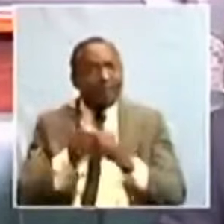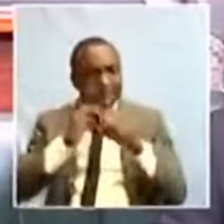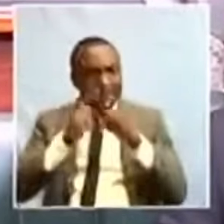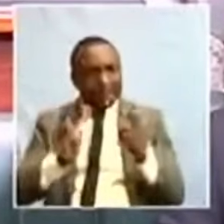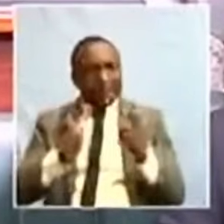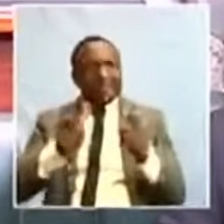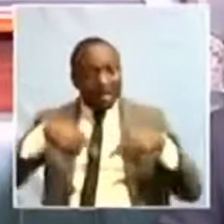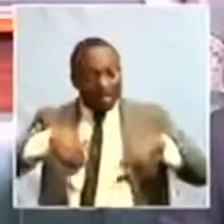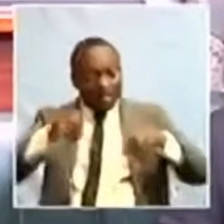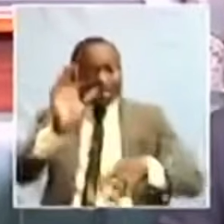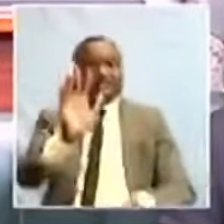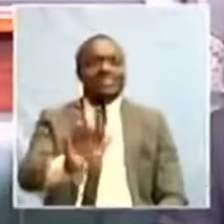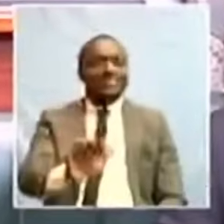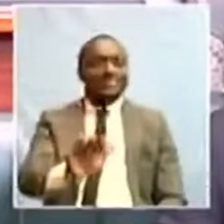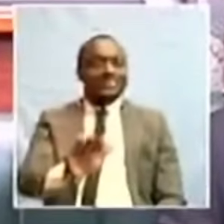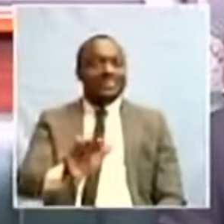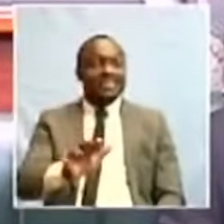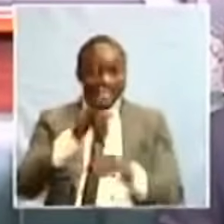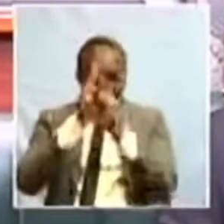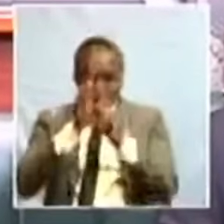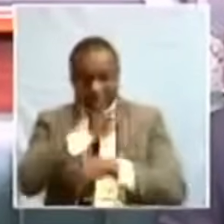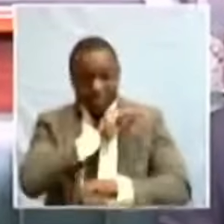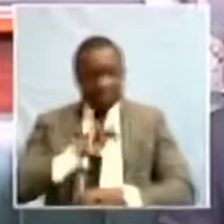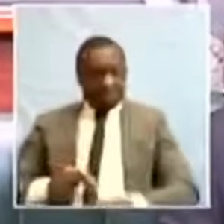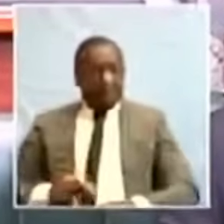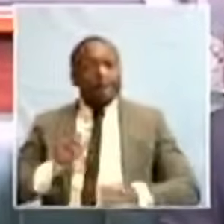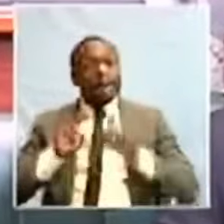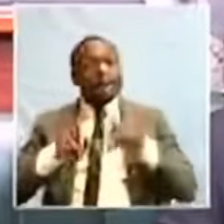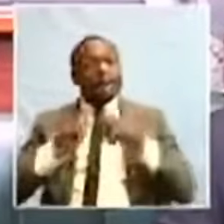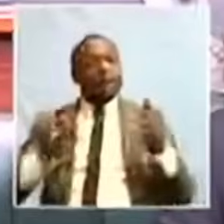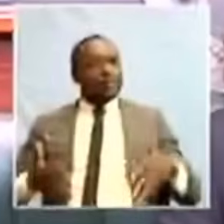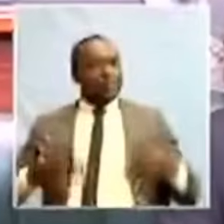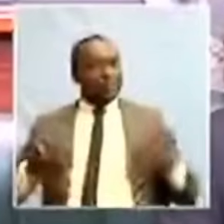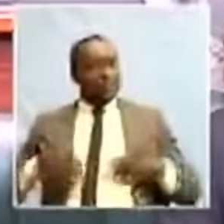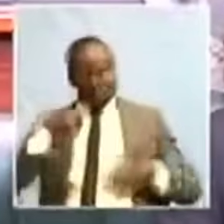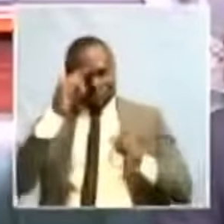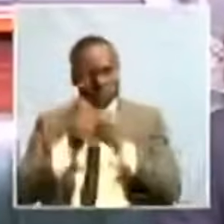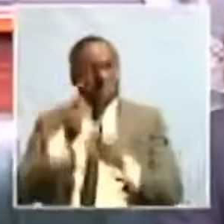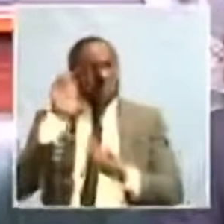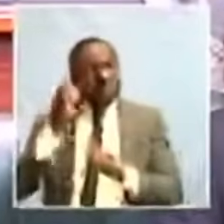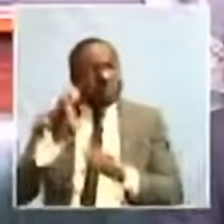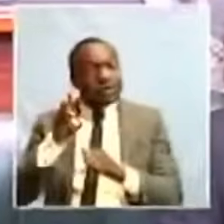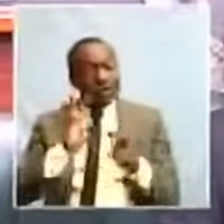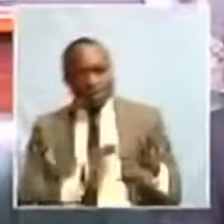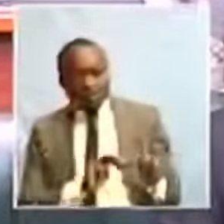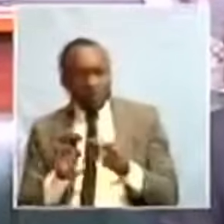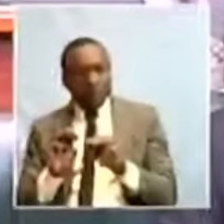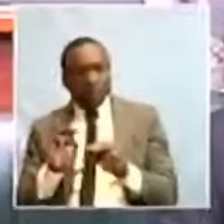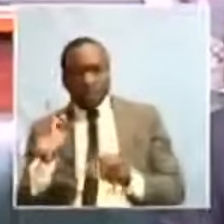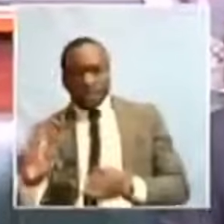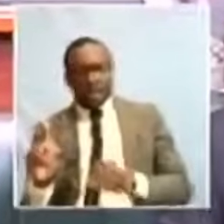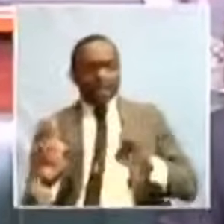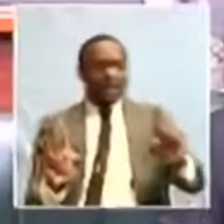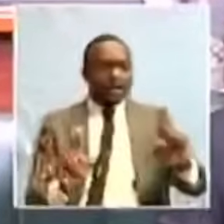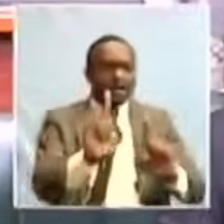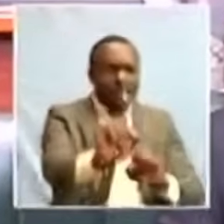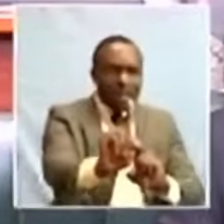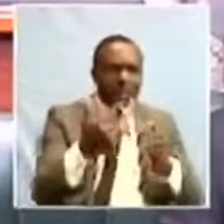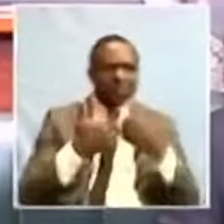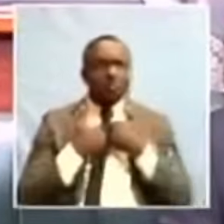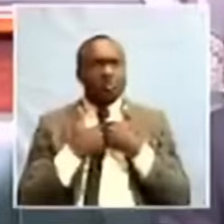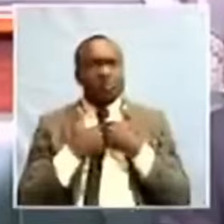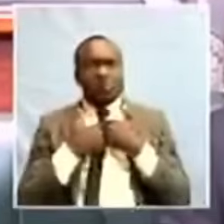when the road is there, the honorable members' people will be happy because they'll be able to move here and there to have